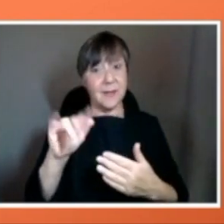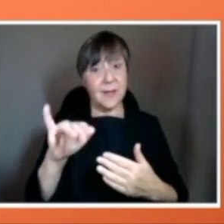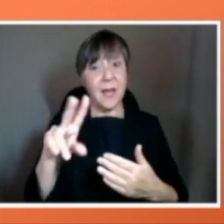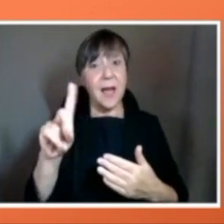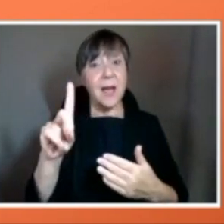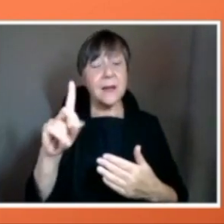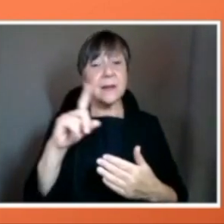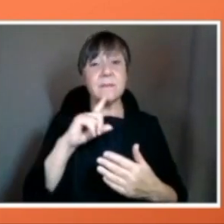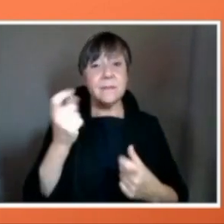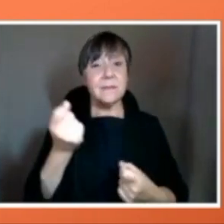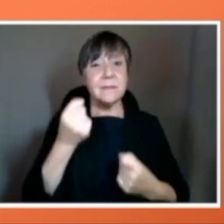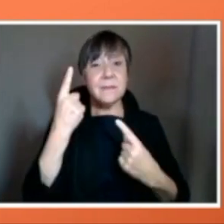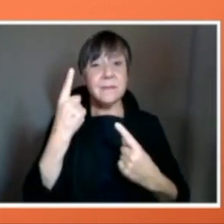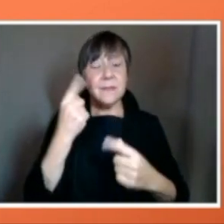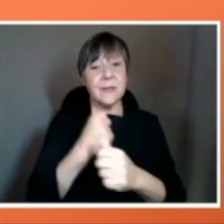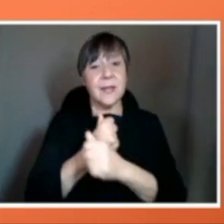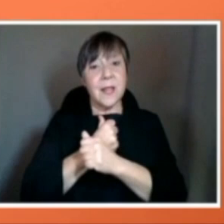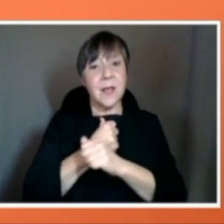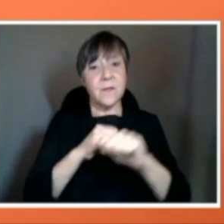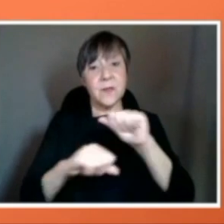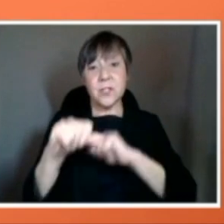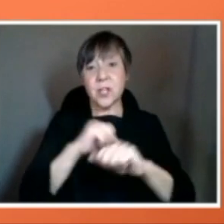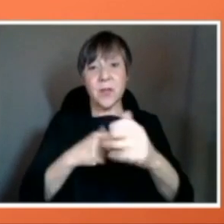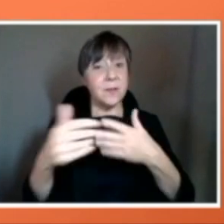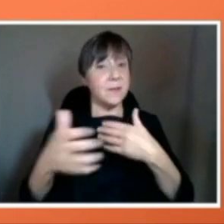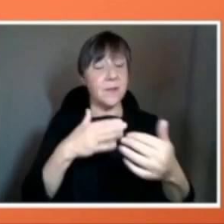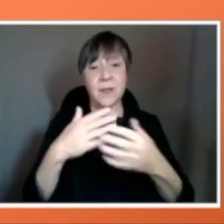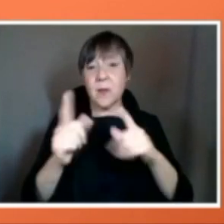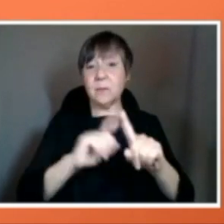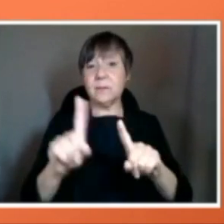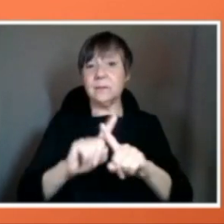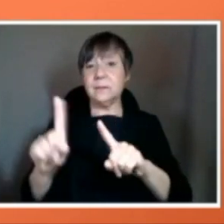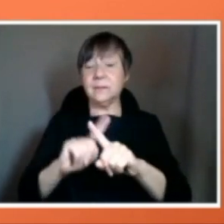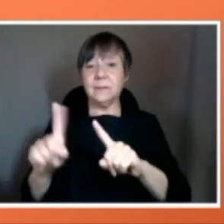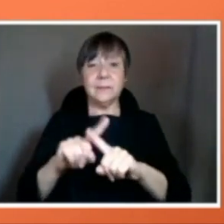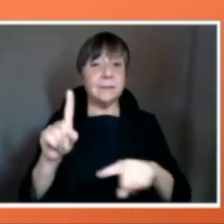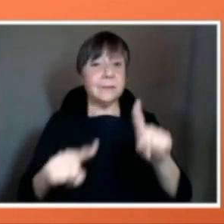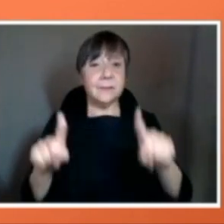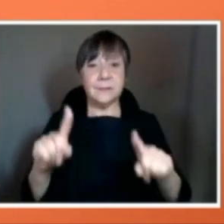show compassion and love for others despite their differences.